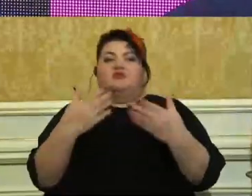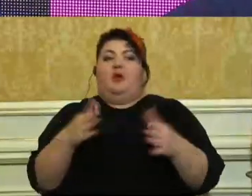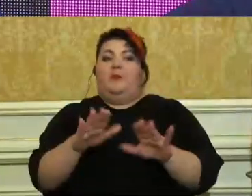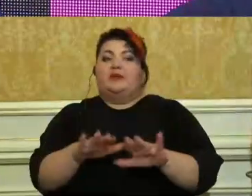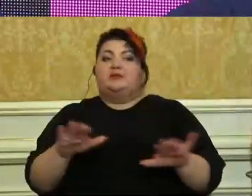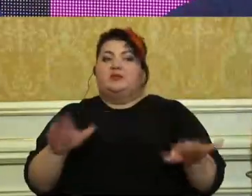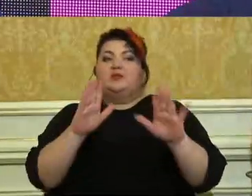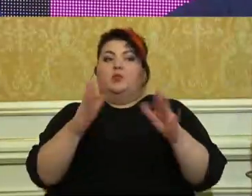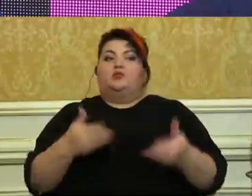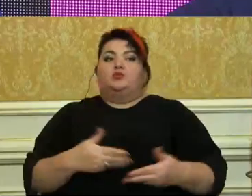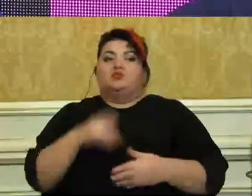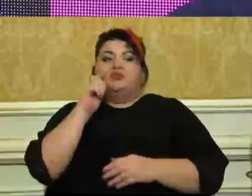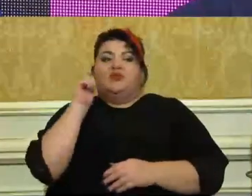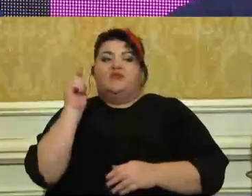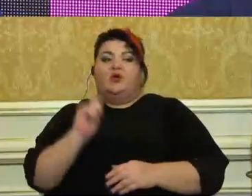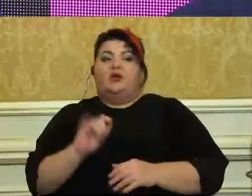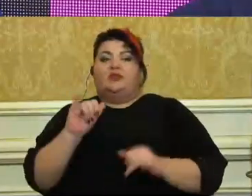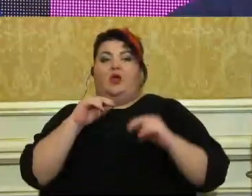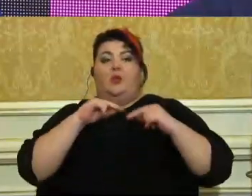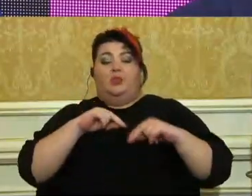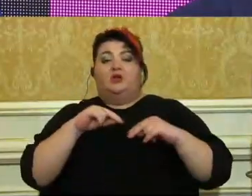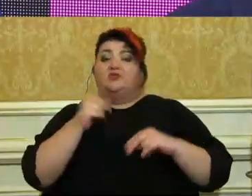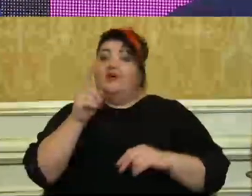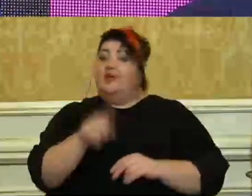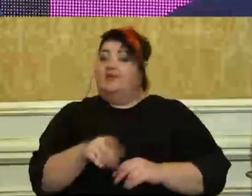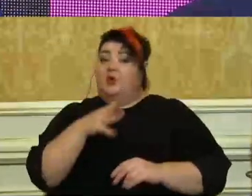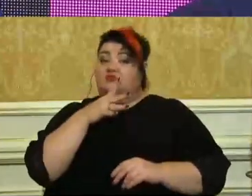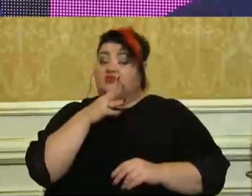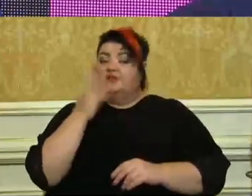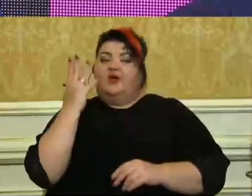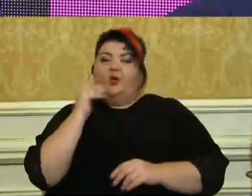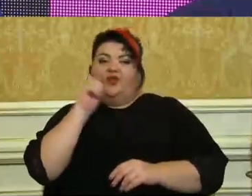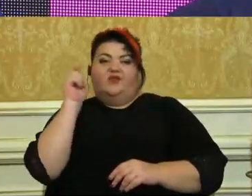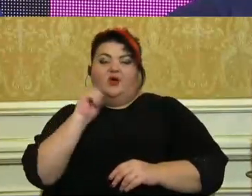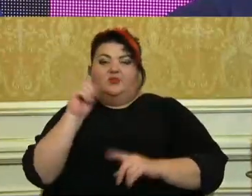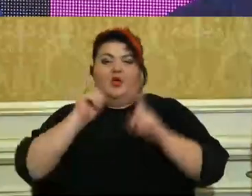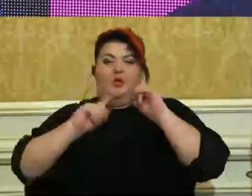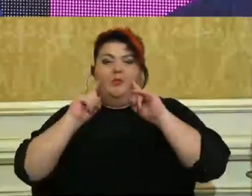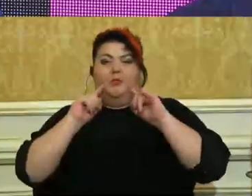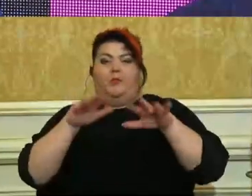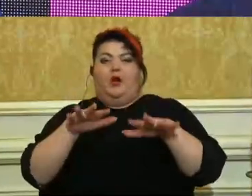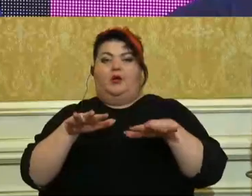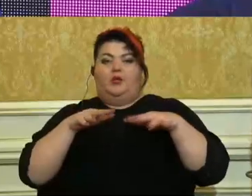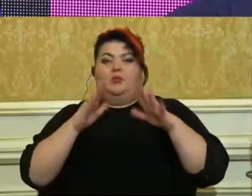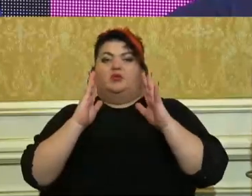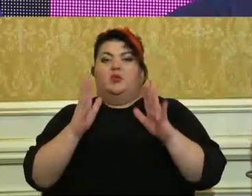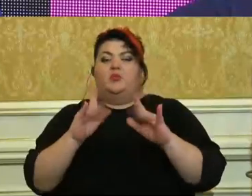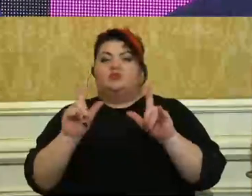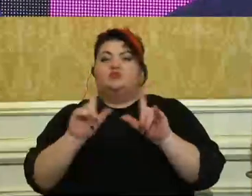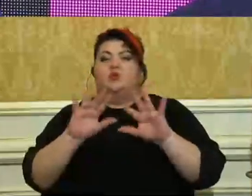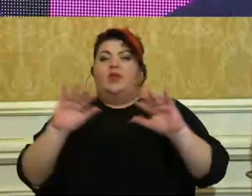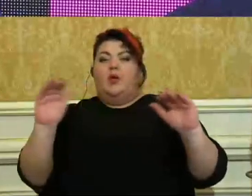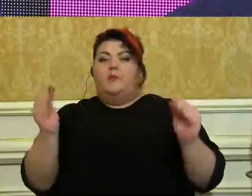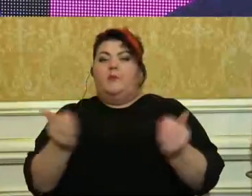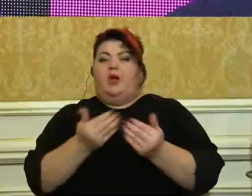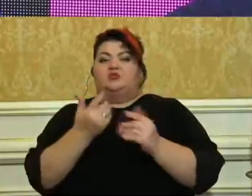that our kids would live in Ukraine and would work in Ukraine. When in Ukrainian parliament, we